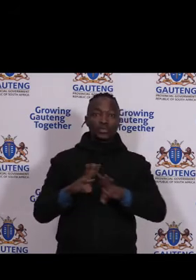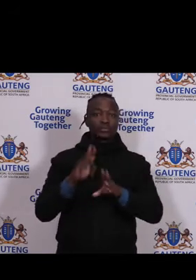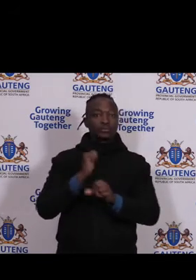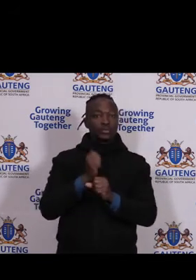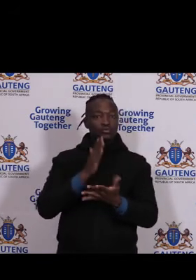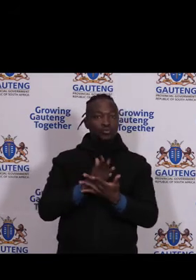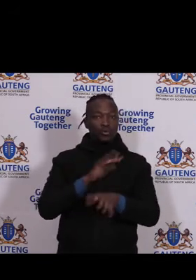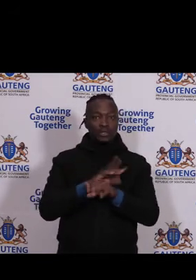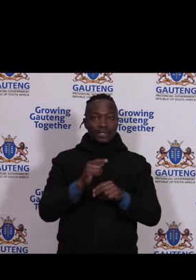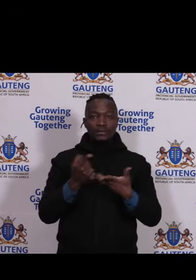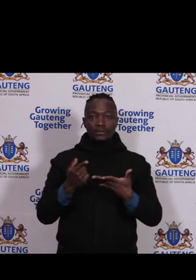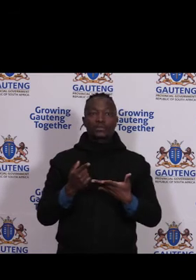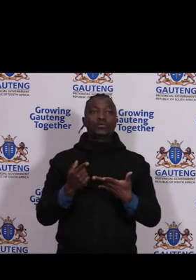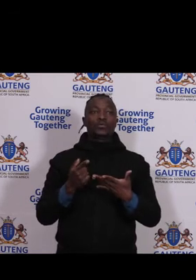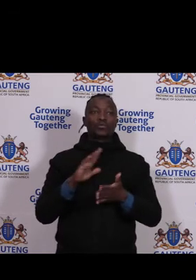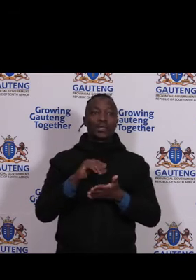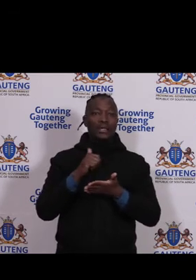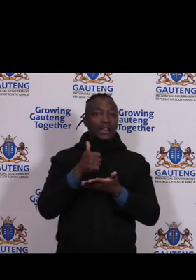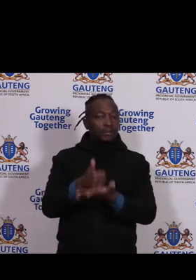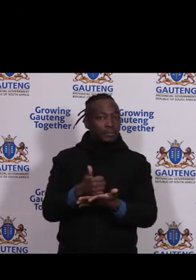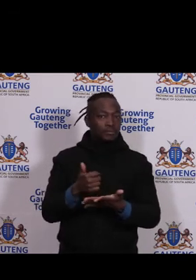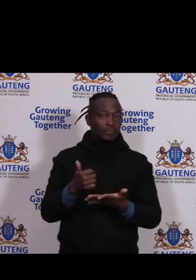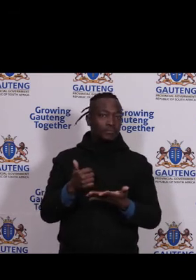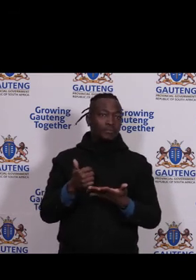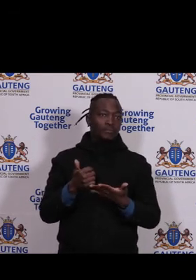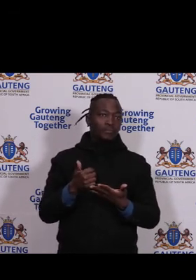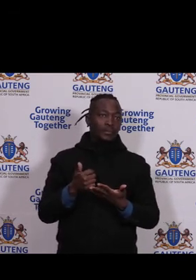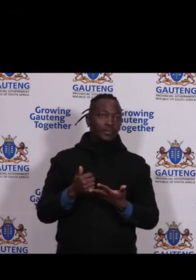the panic and also calm down the